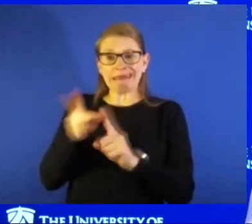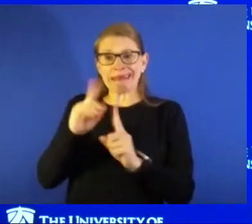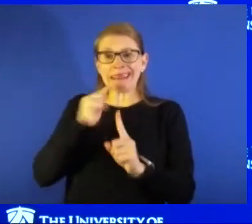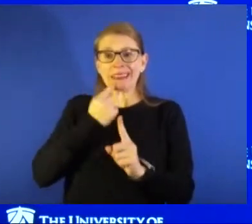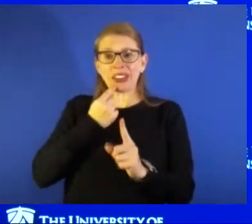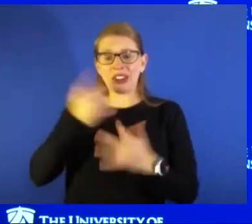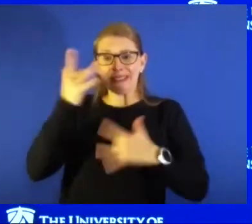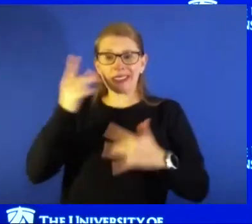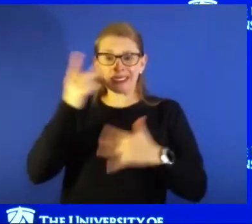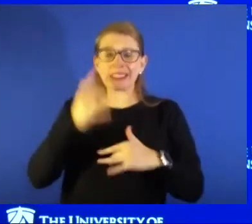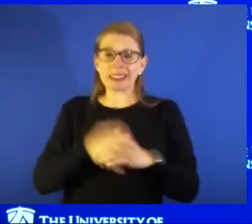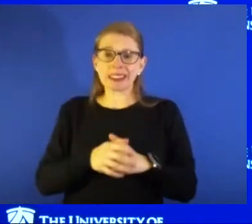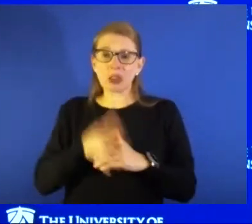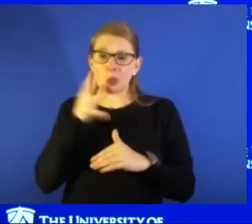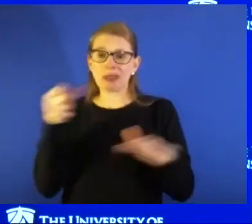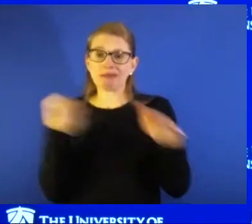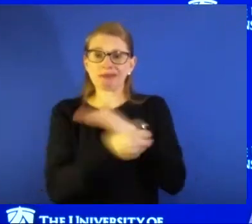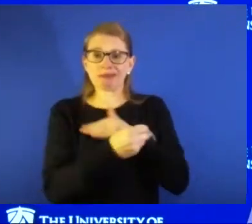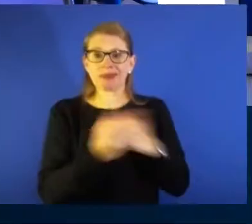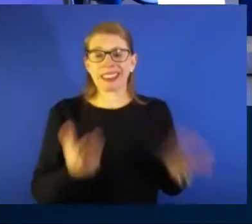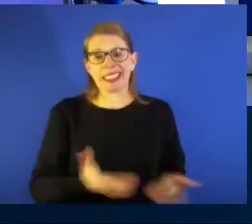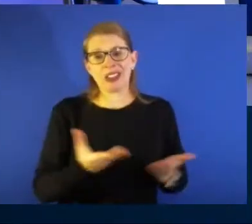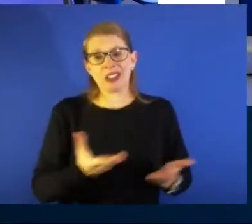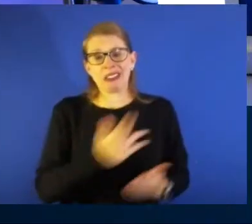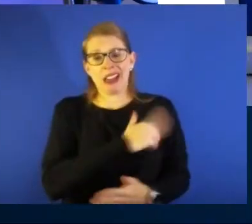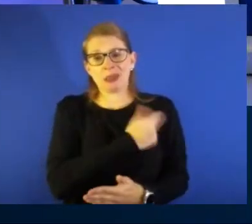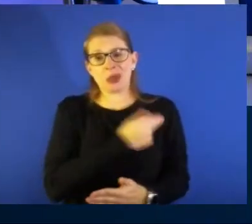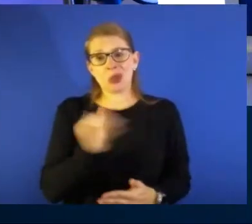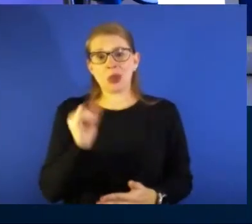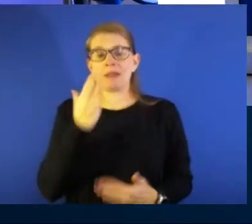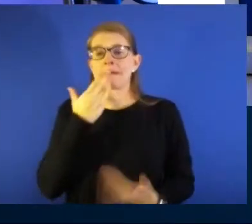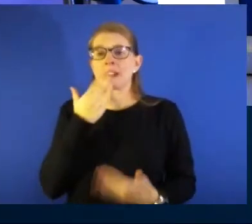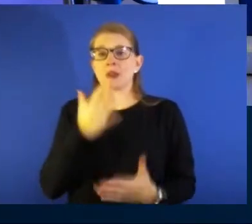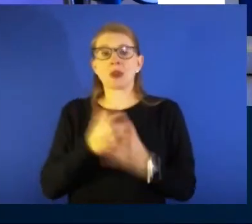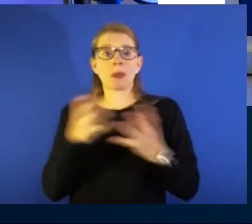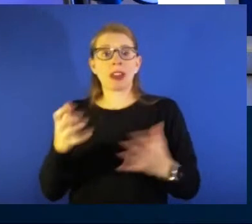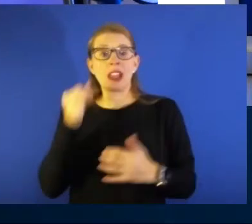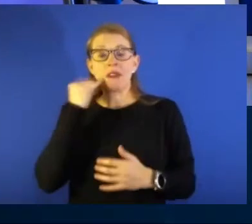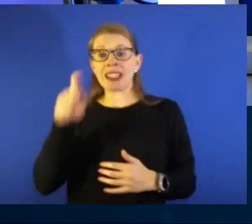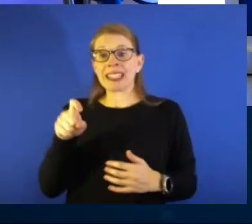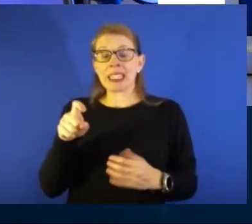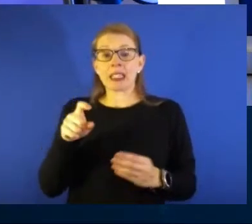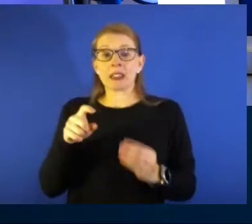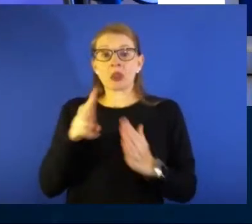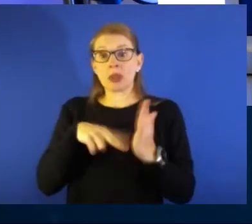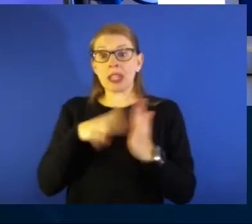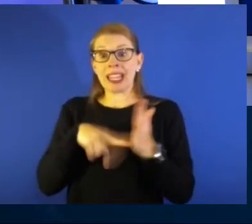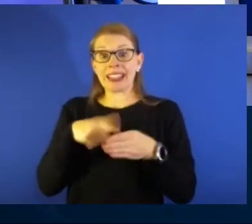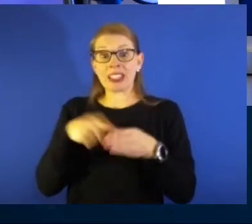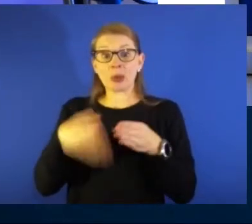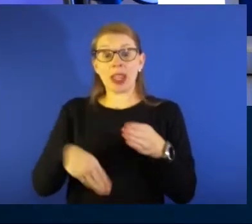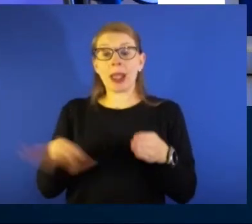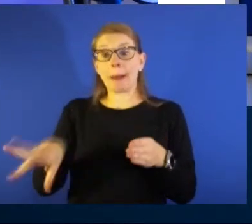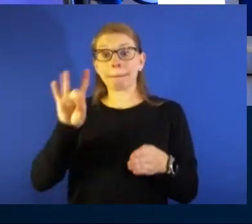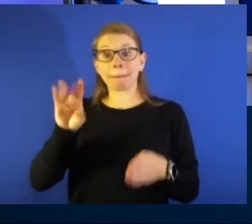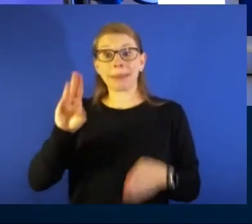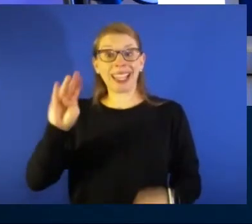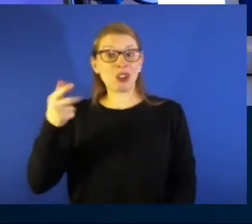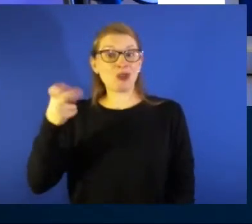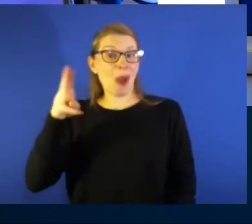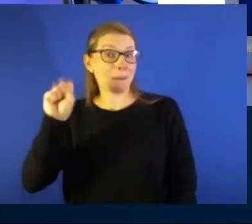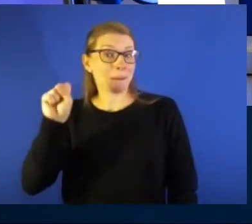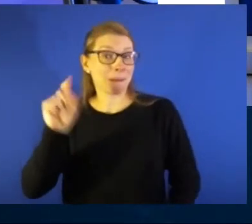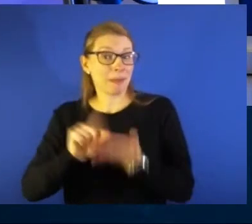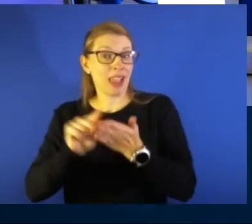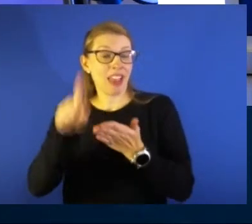would end up here in the hospital as well. Doc Hawk, thanks so much. And if you need some reading material this weekend, pick up the latest Ingrams, because I think you made like 3 or